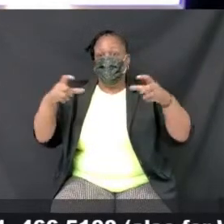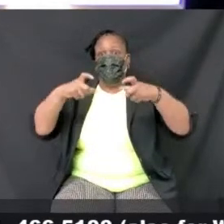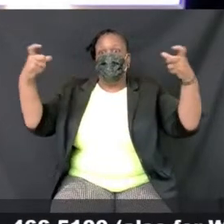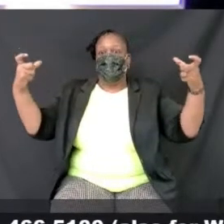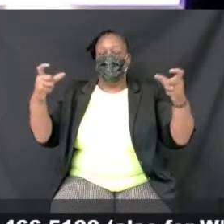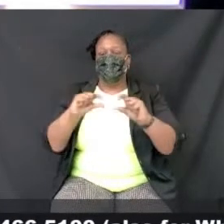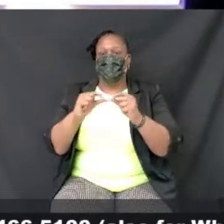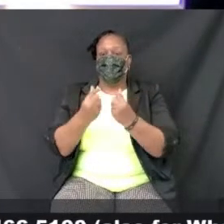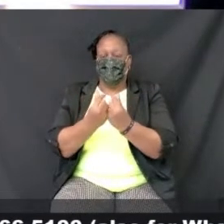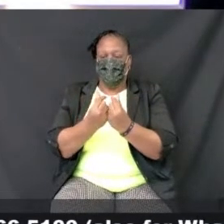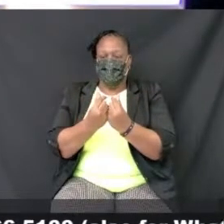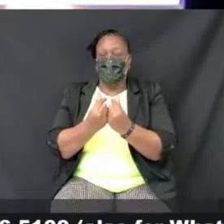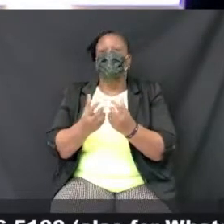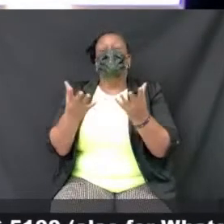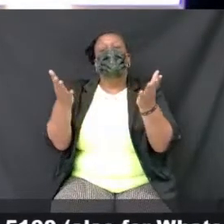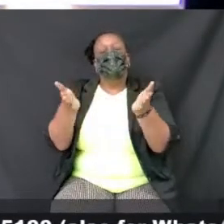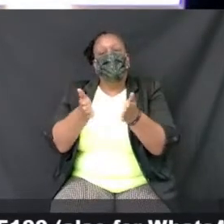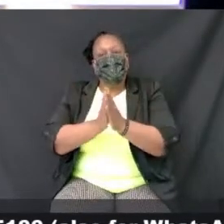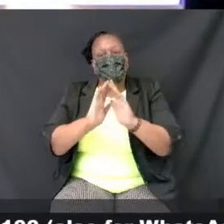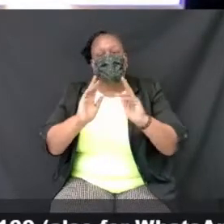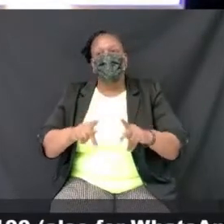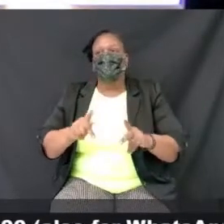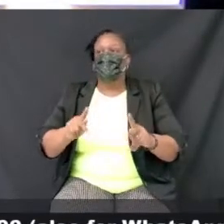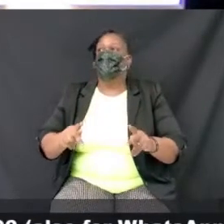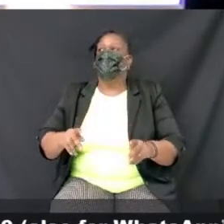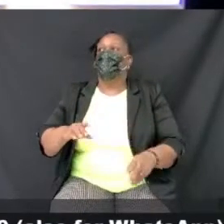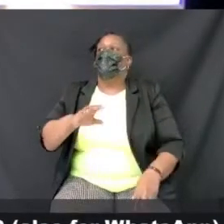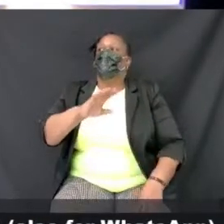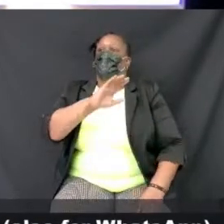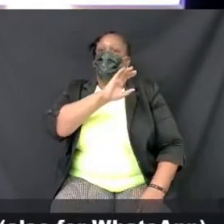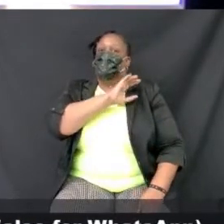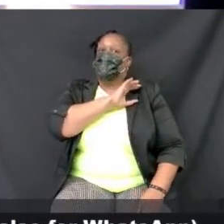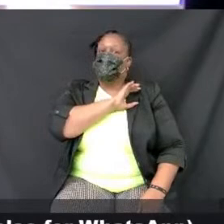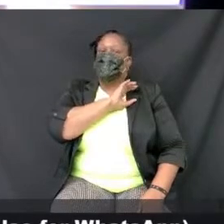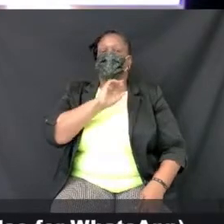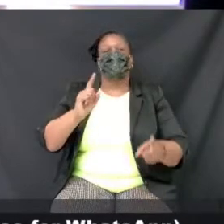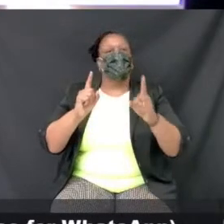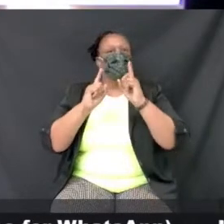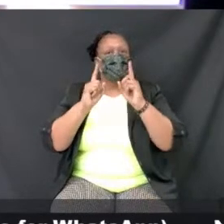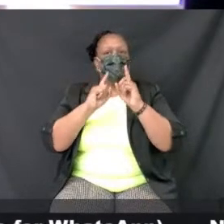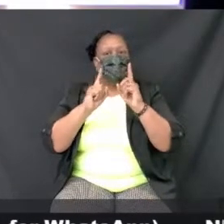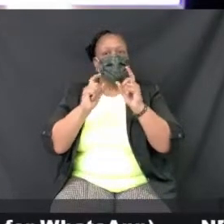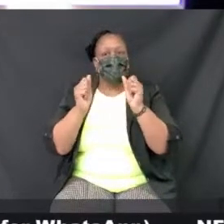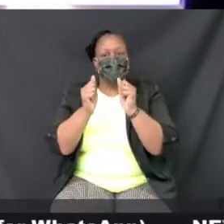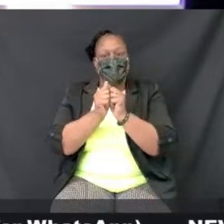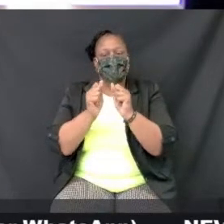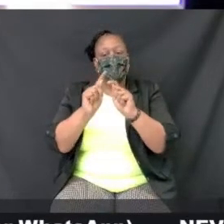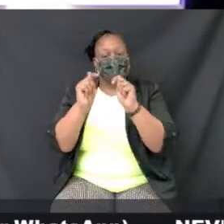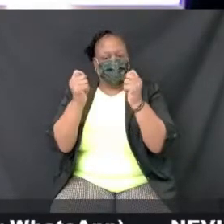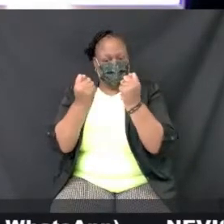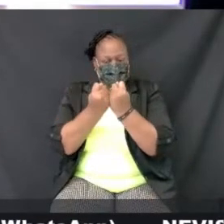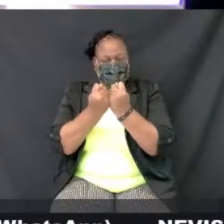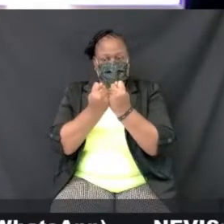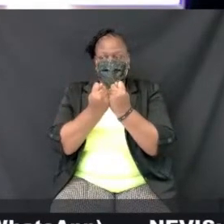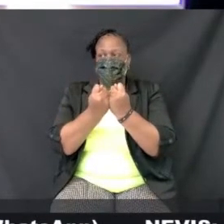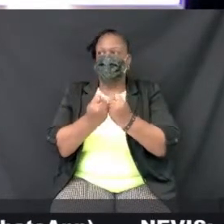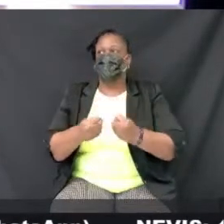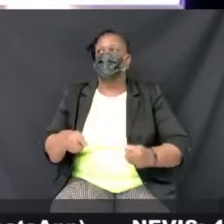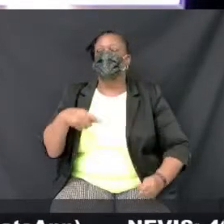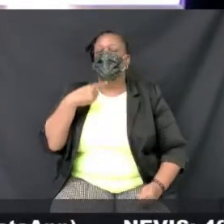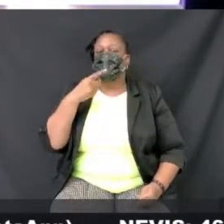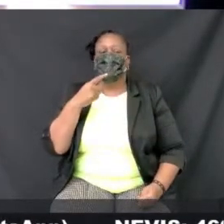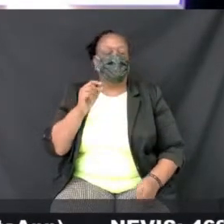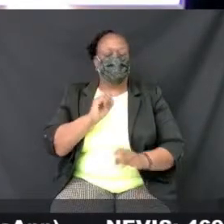of the virus at social events, the Commissioner of Police, in consultation with the National COVID-19 Task Force, has